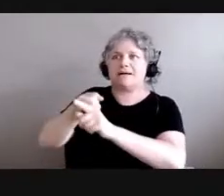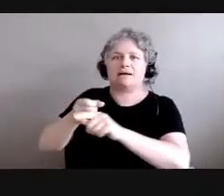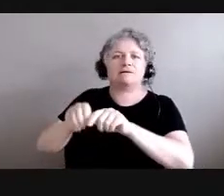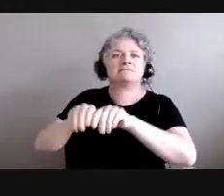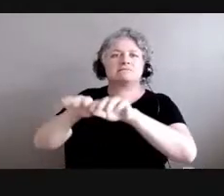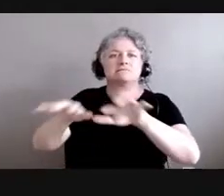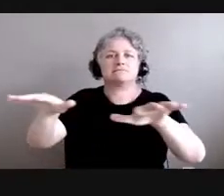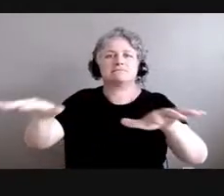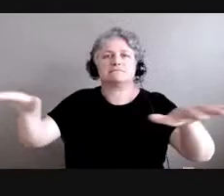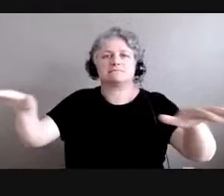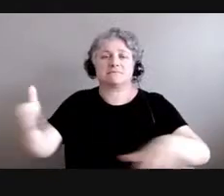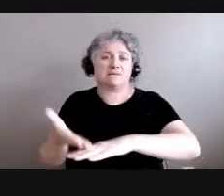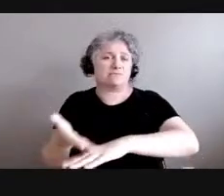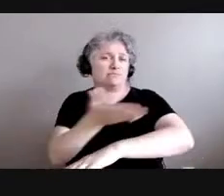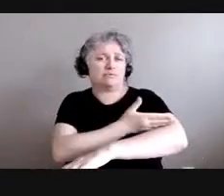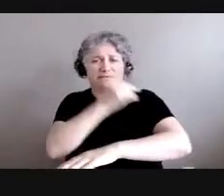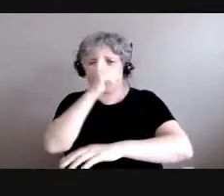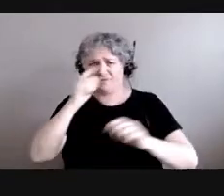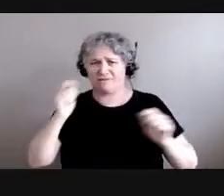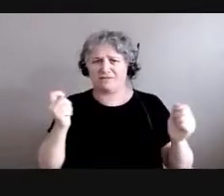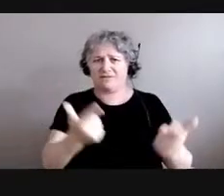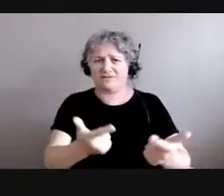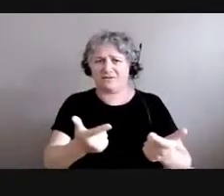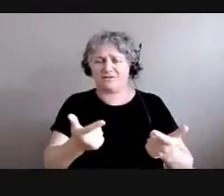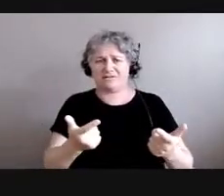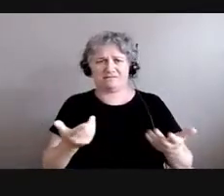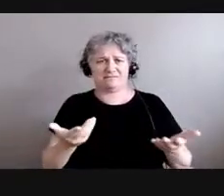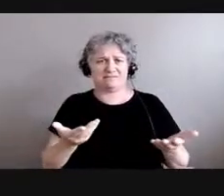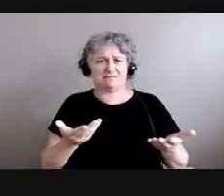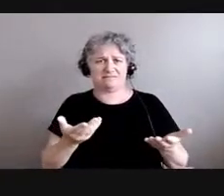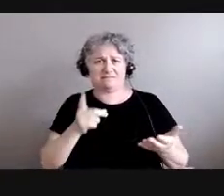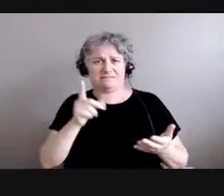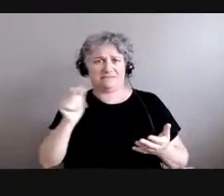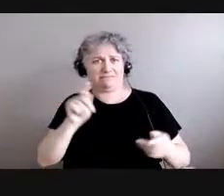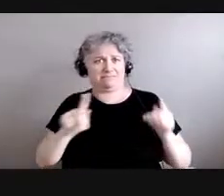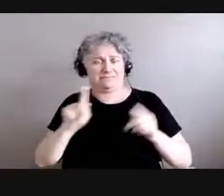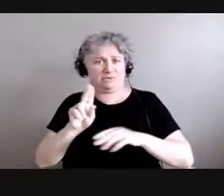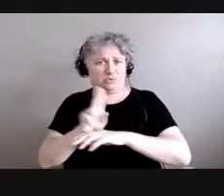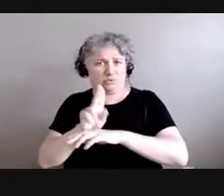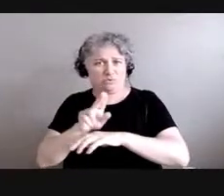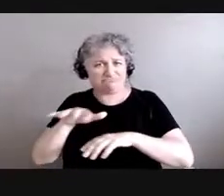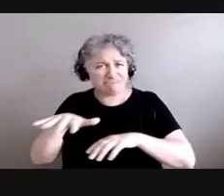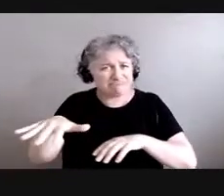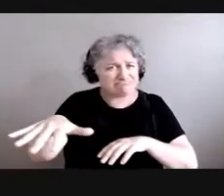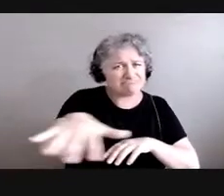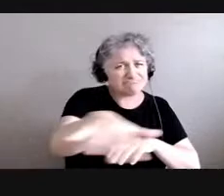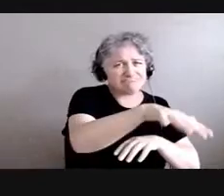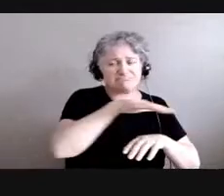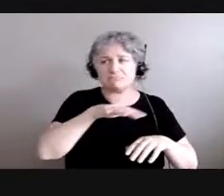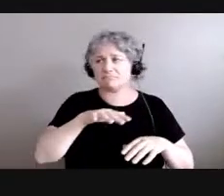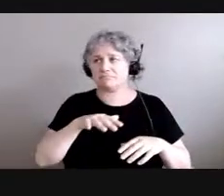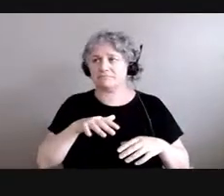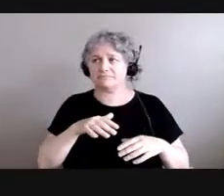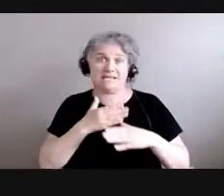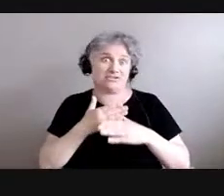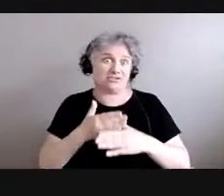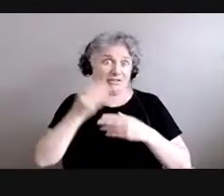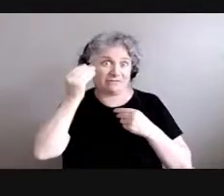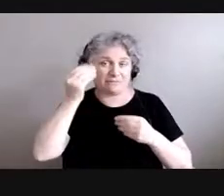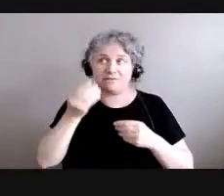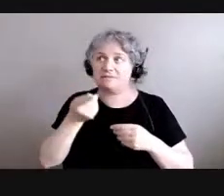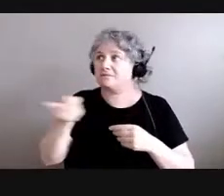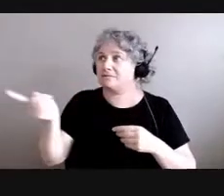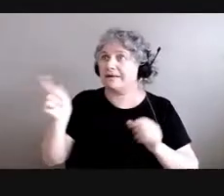the betterment of the disabled community and also share that information with the people who can make